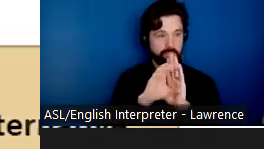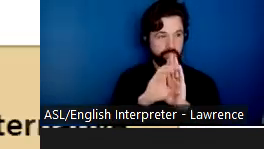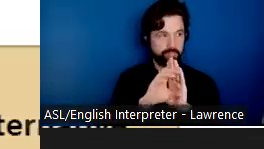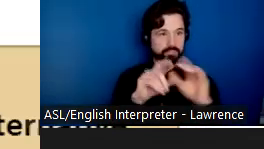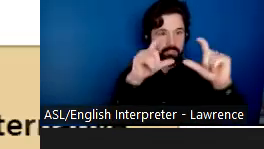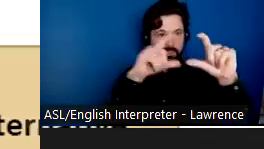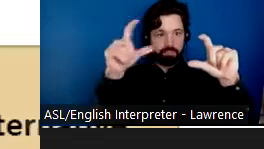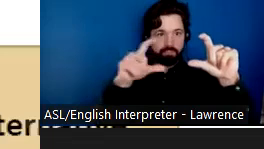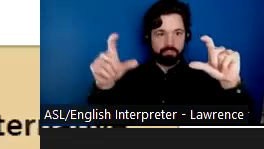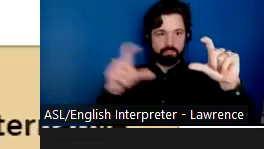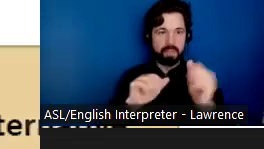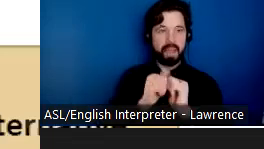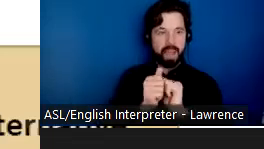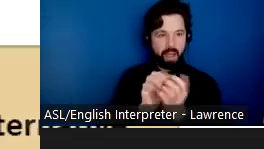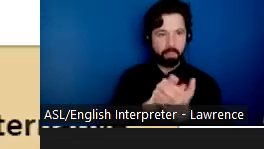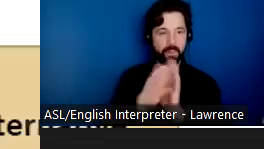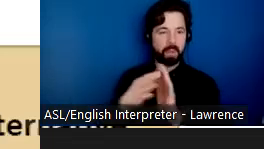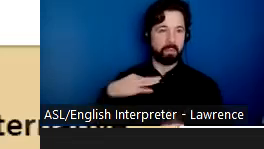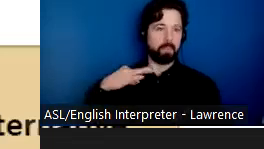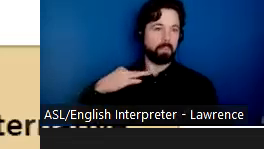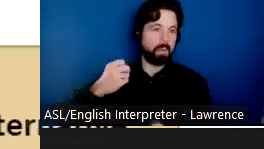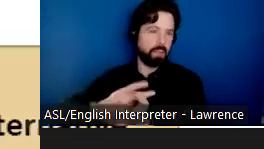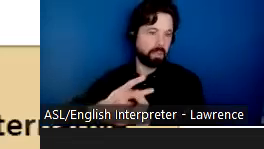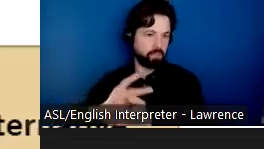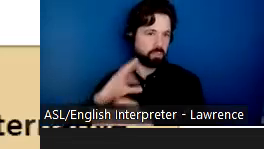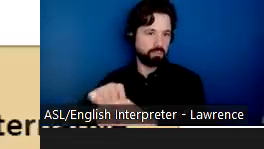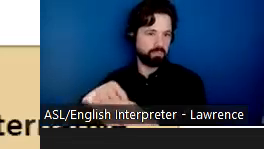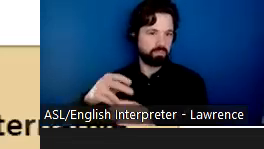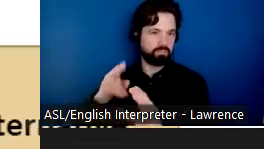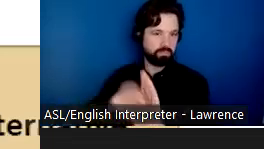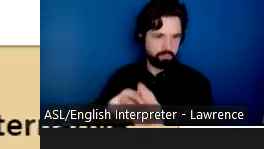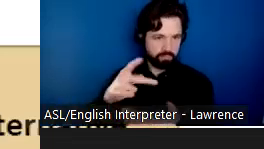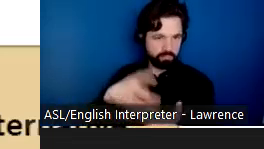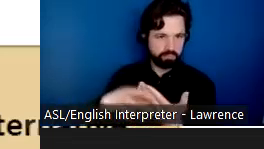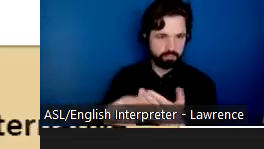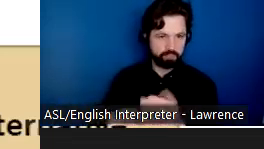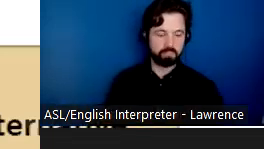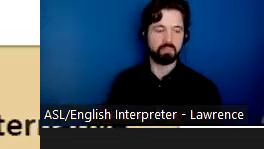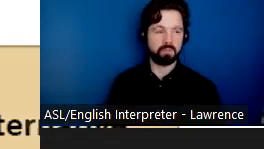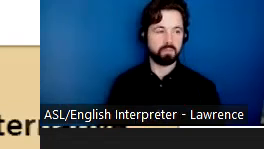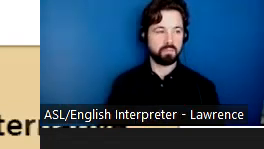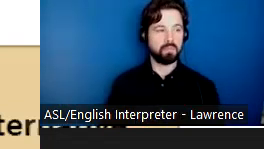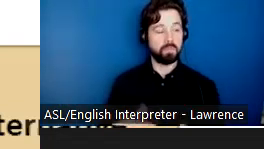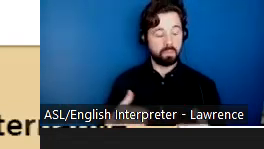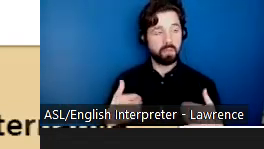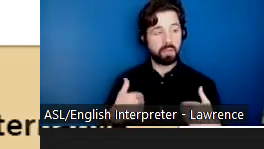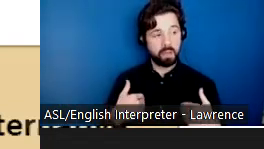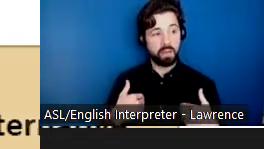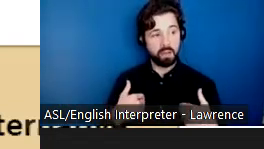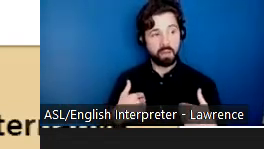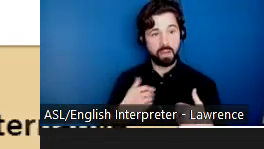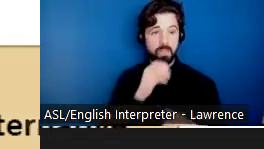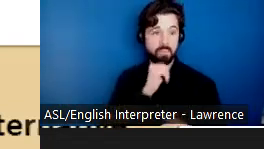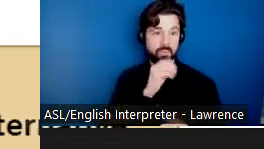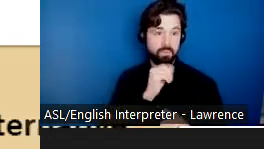can become eligible to summer EBT benefits. As I just mentioned, we have the children ages 6